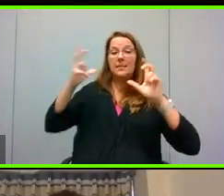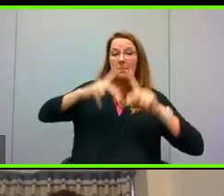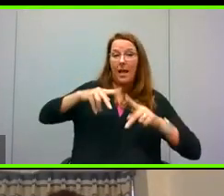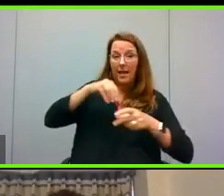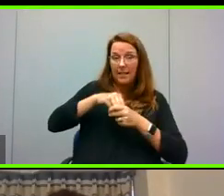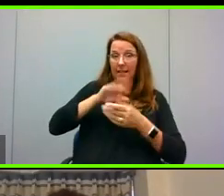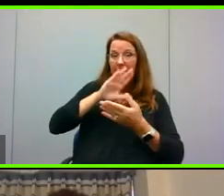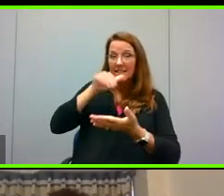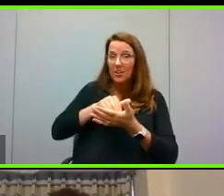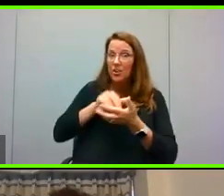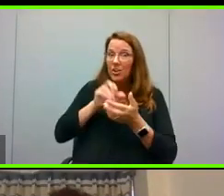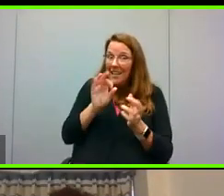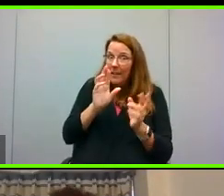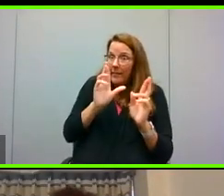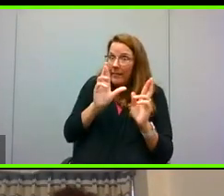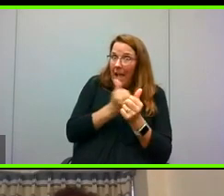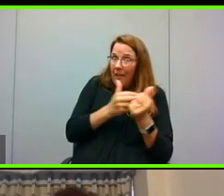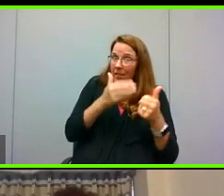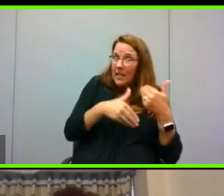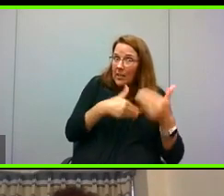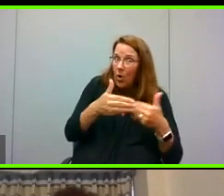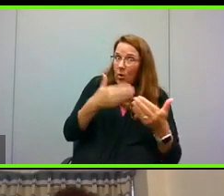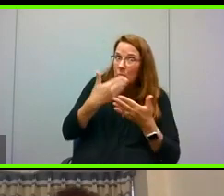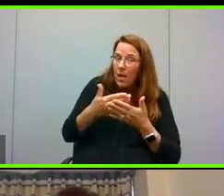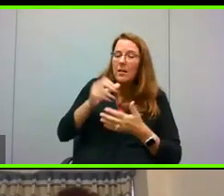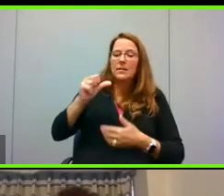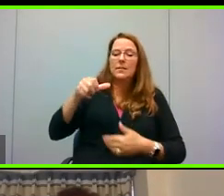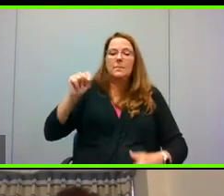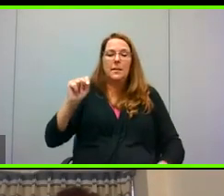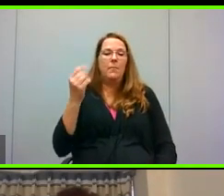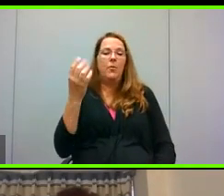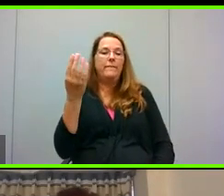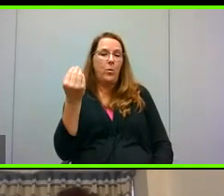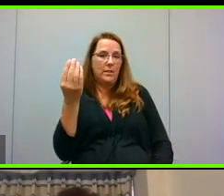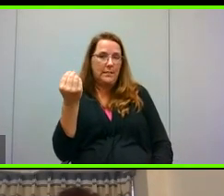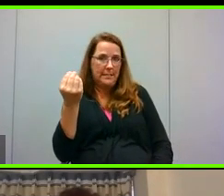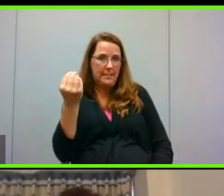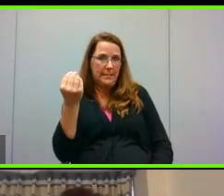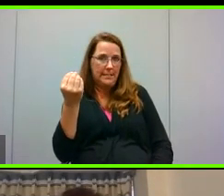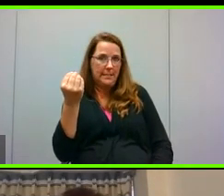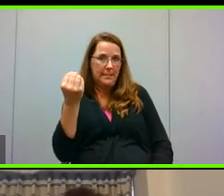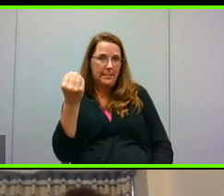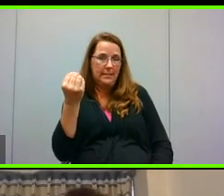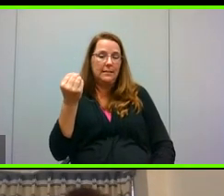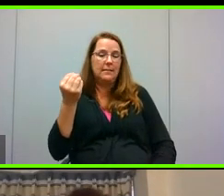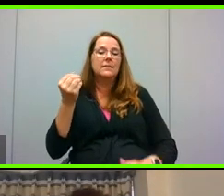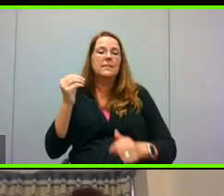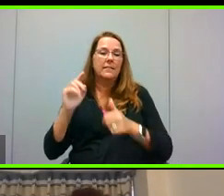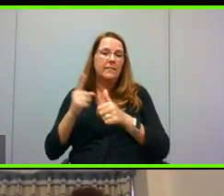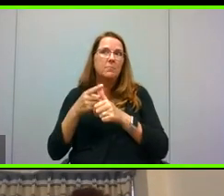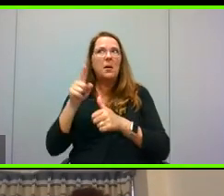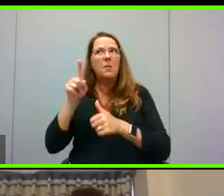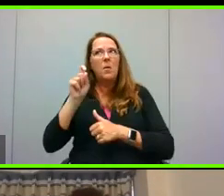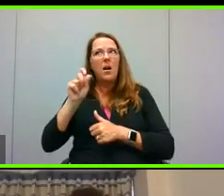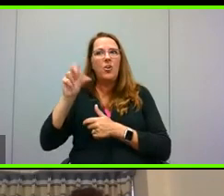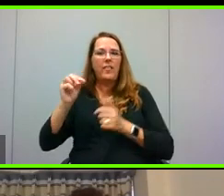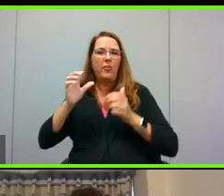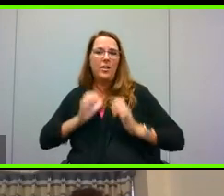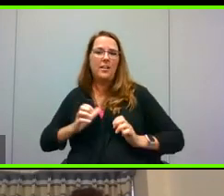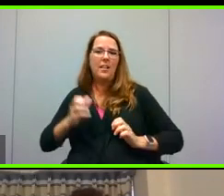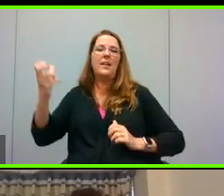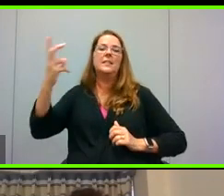goes well, September the 14th is the first day to bring back about 130 clients.